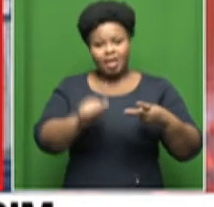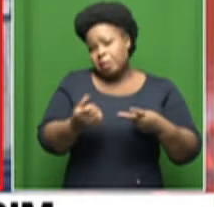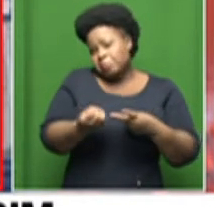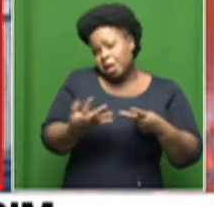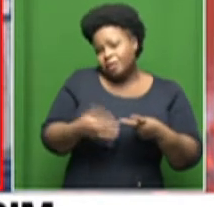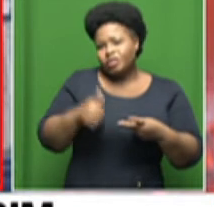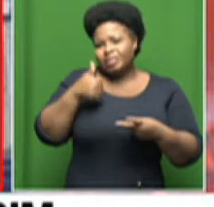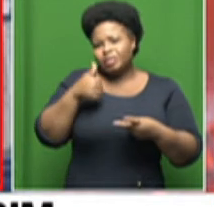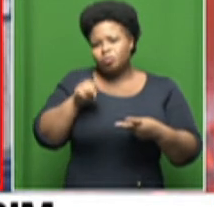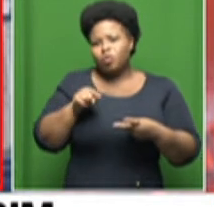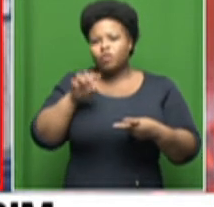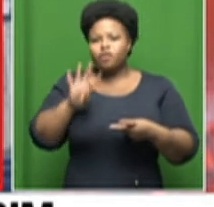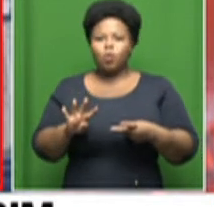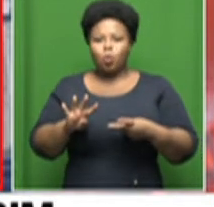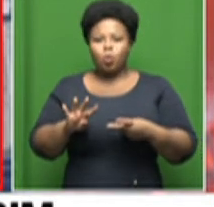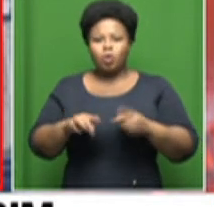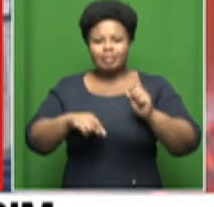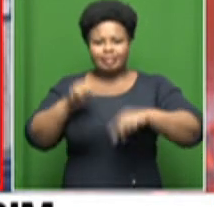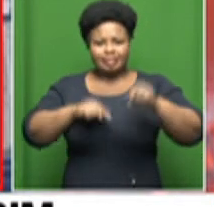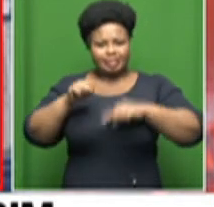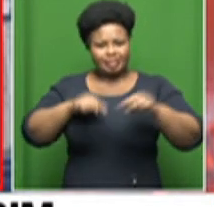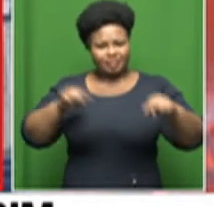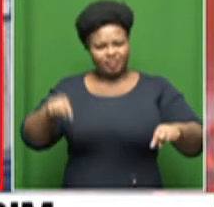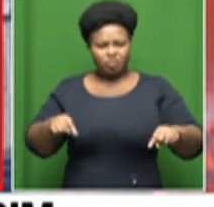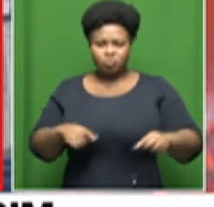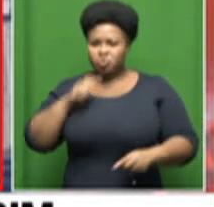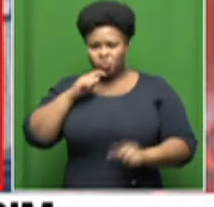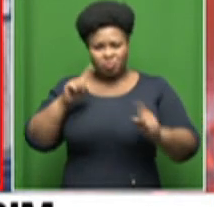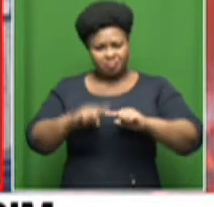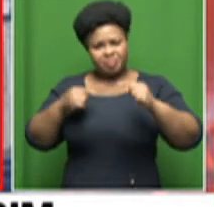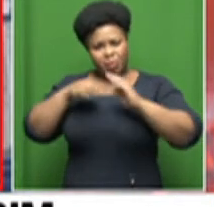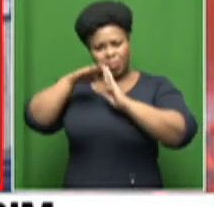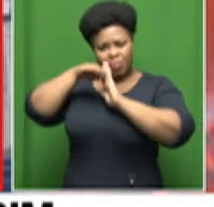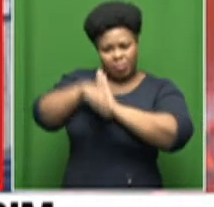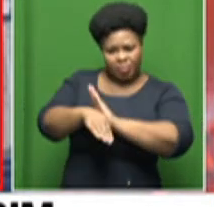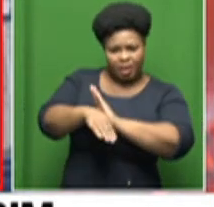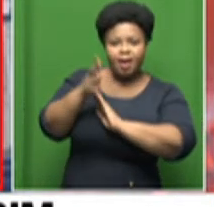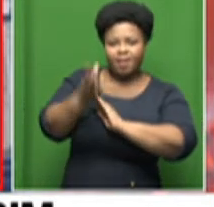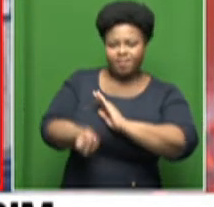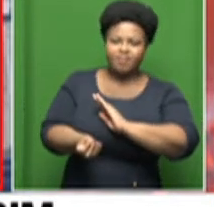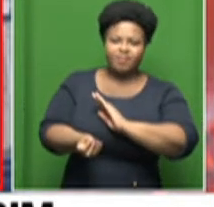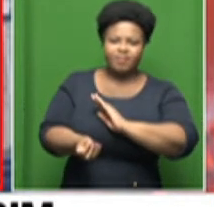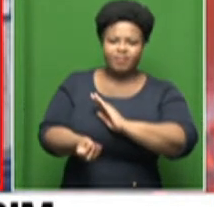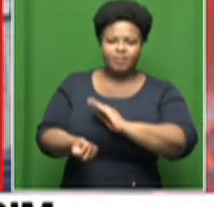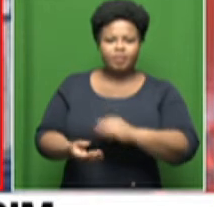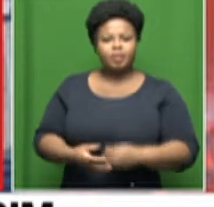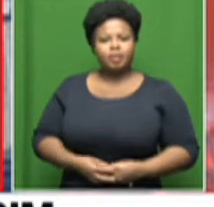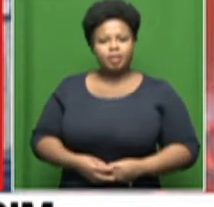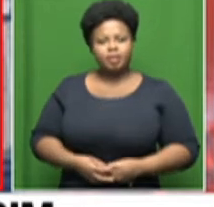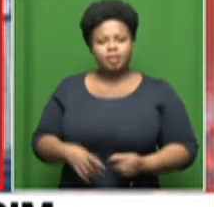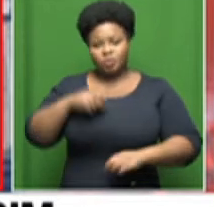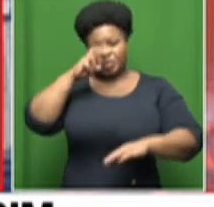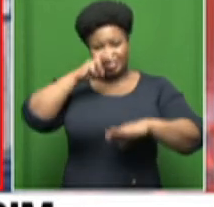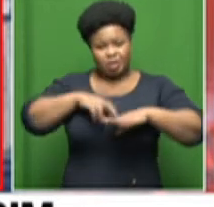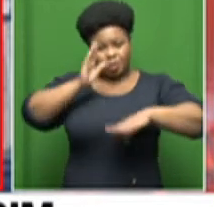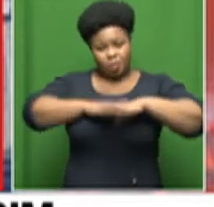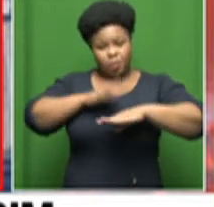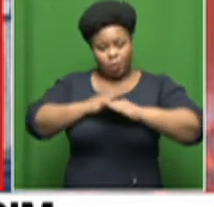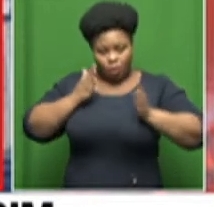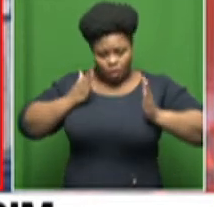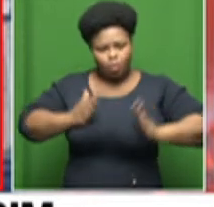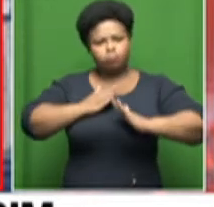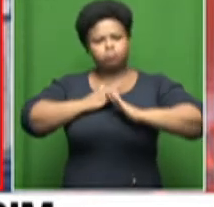about 6.4-fold. So there's a substantial decrease. In other words, we need more antibodies in order to